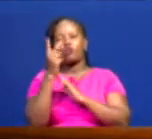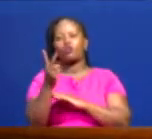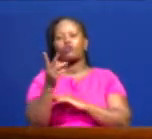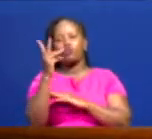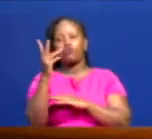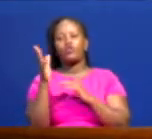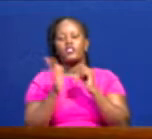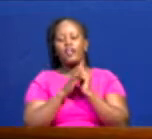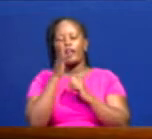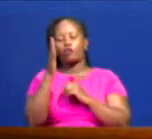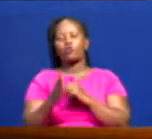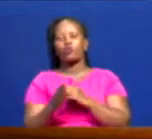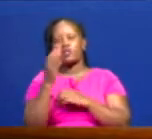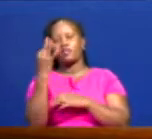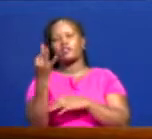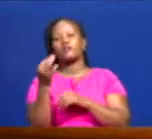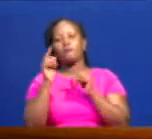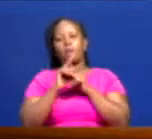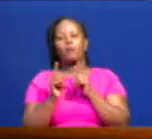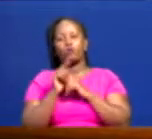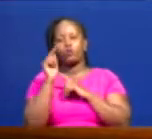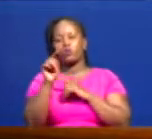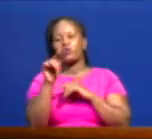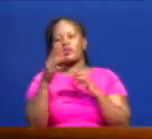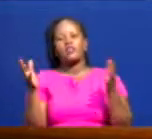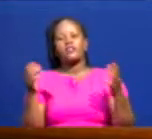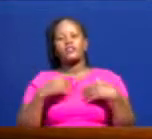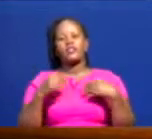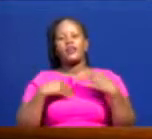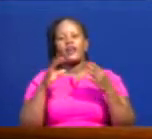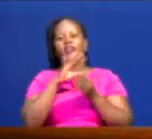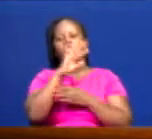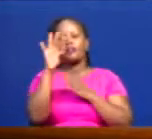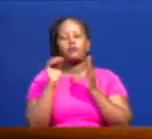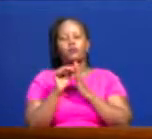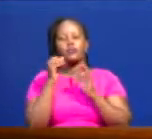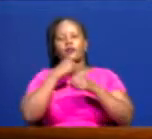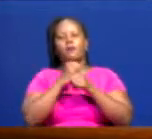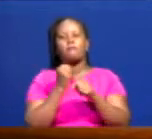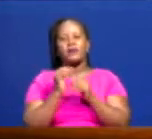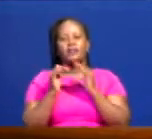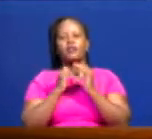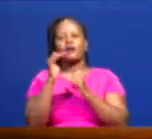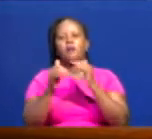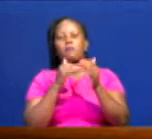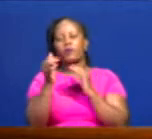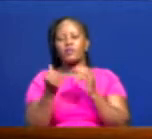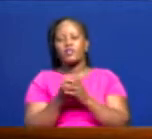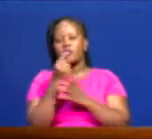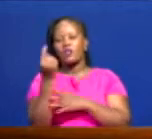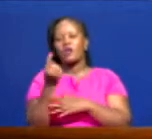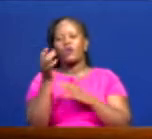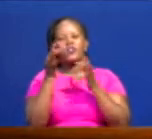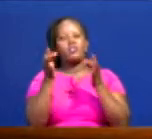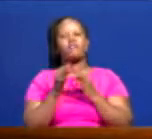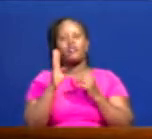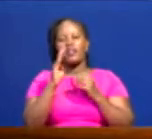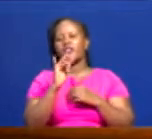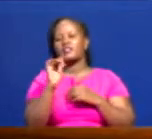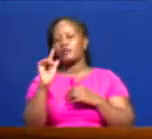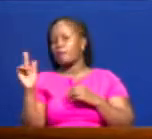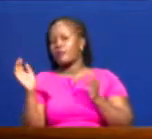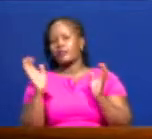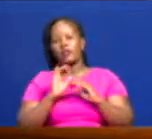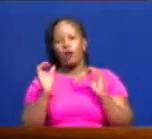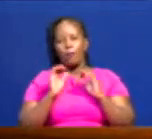249, Clause 3, and that voided the entire budget making process, not just the finance bill. The